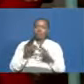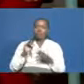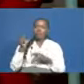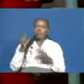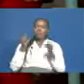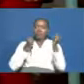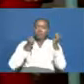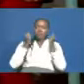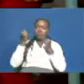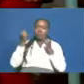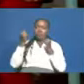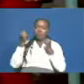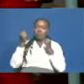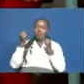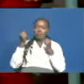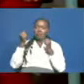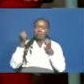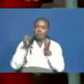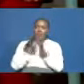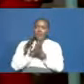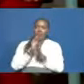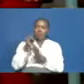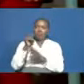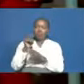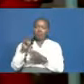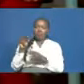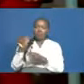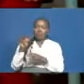the Kenya Air Force, and the Kenya Navy.